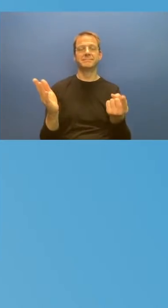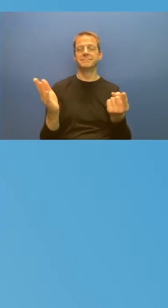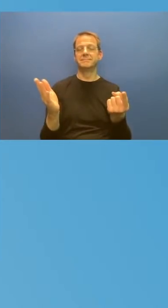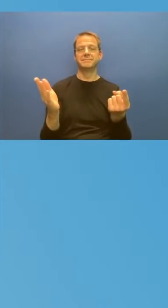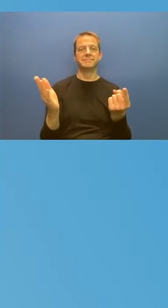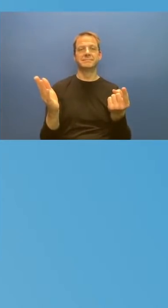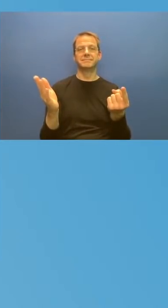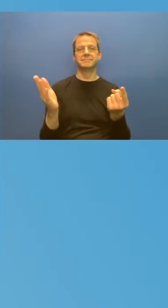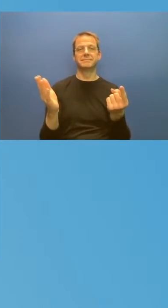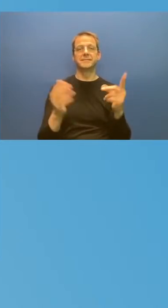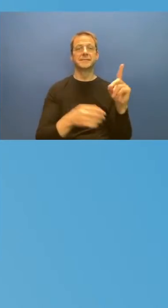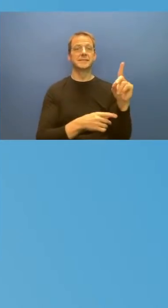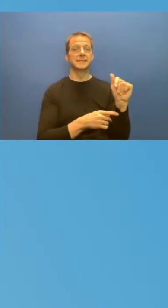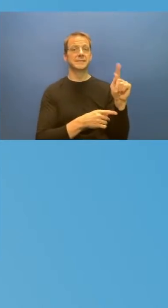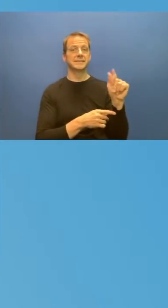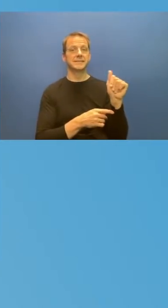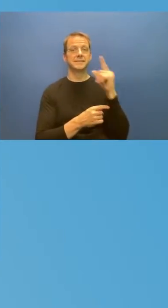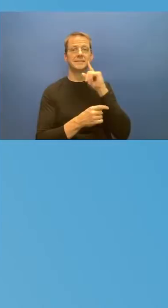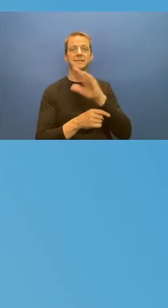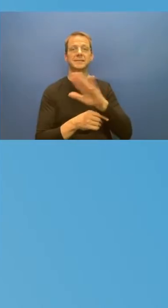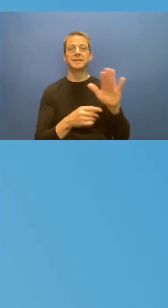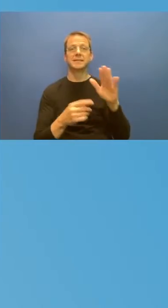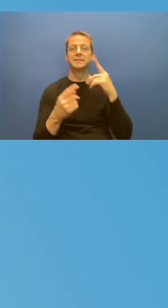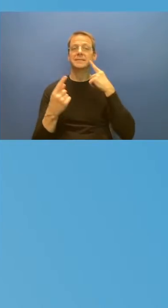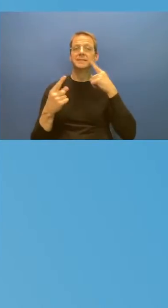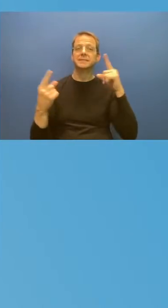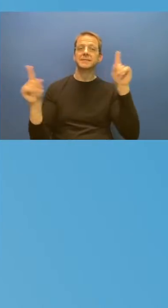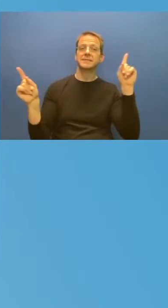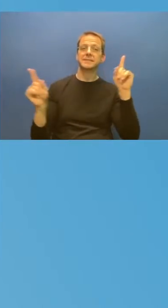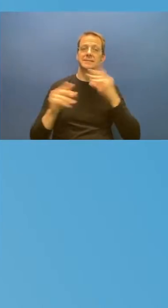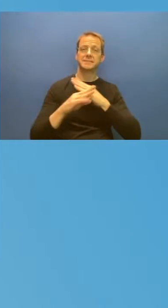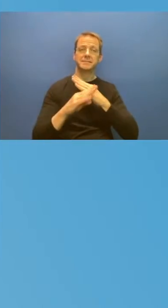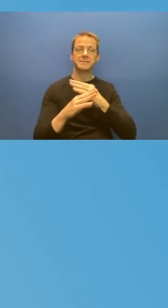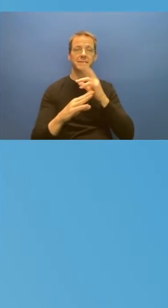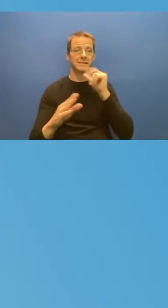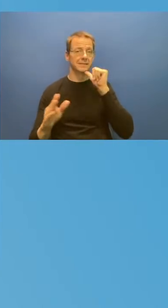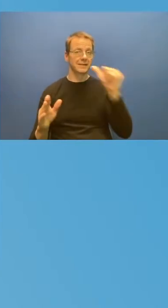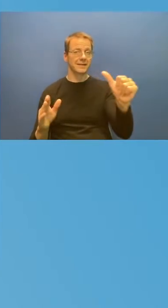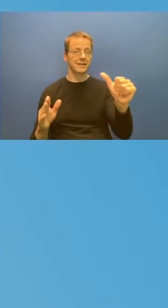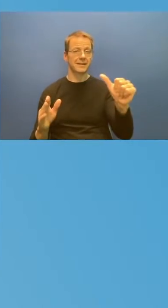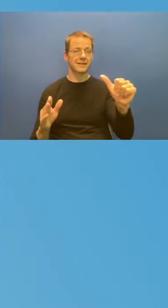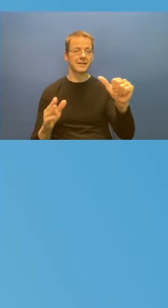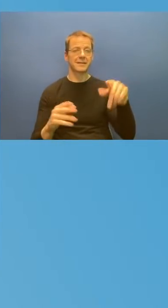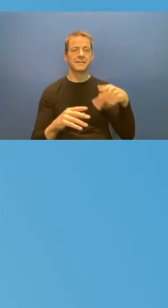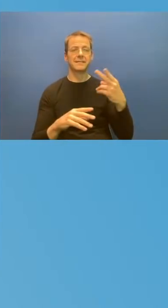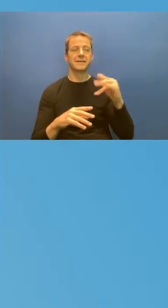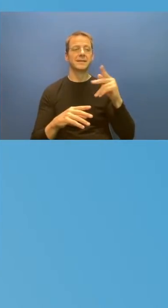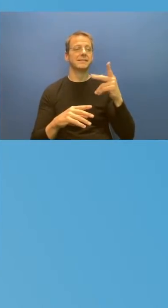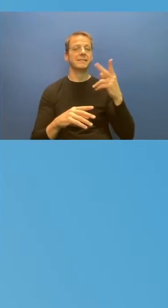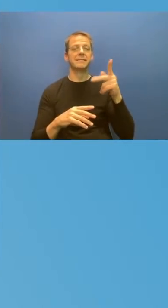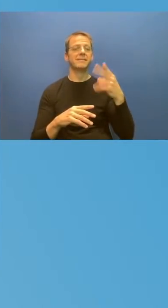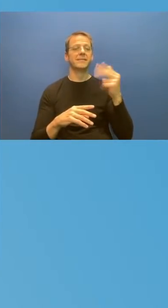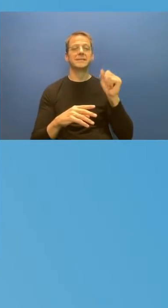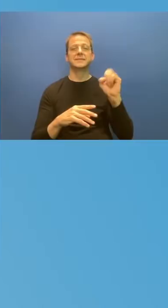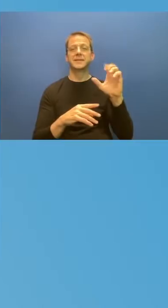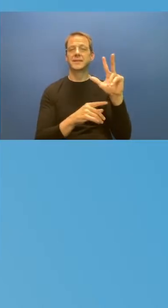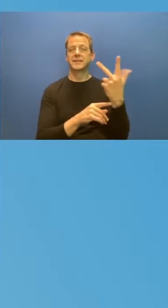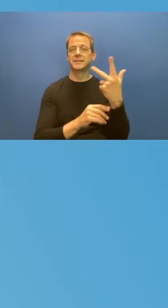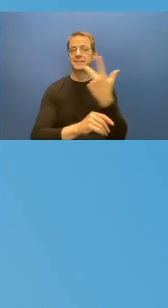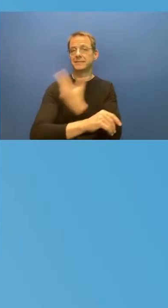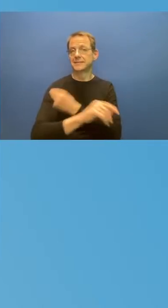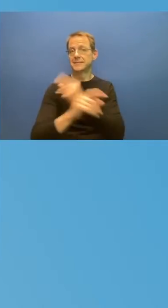clinical trials. Mm-hmm. Thank you very much. So as we watch this variant